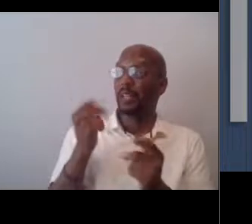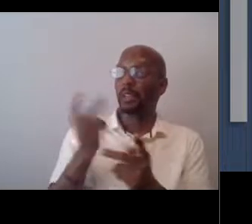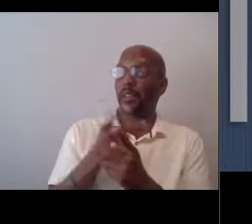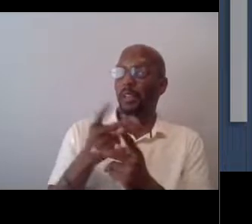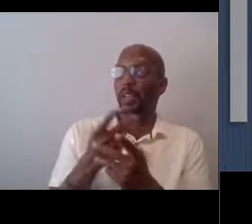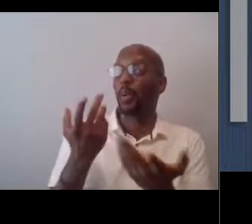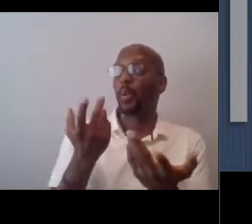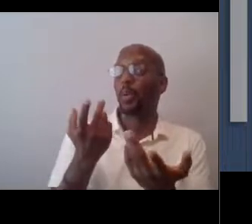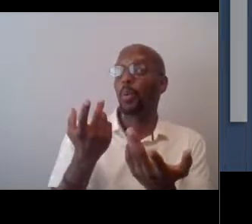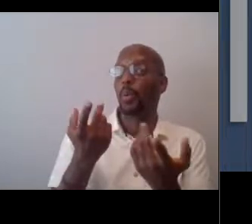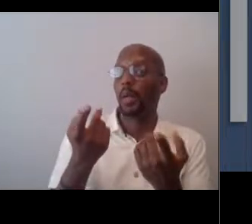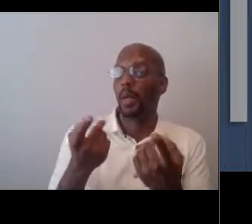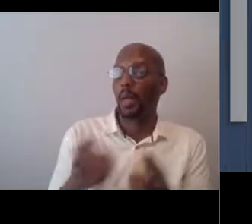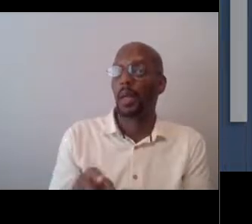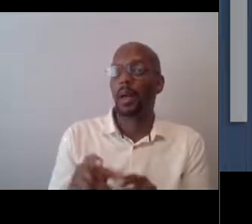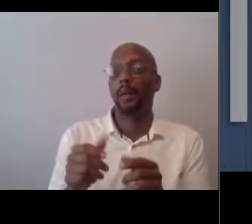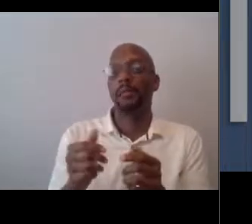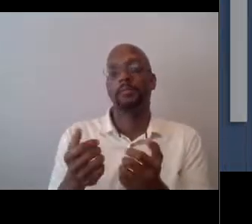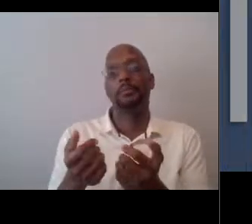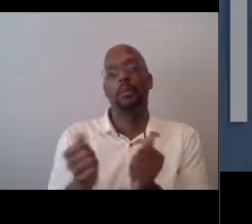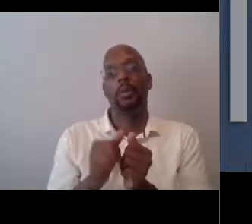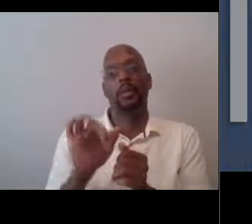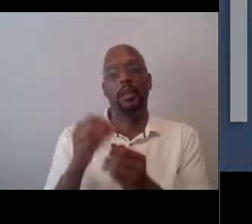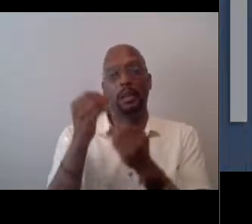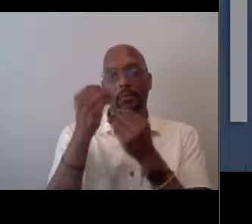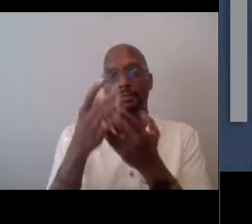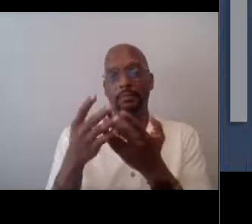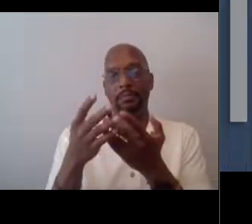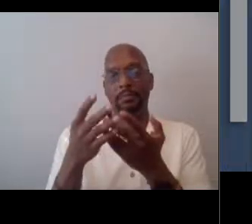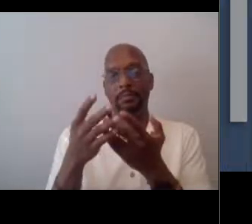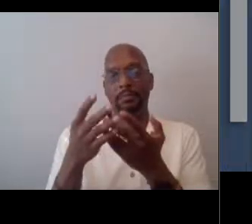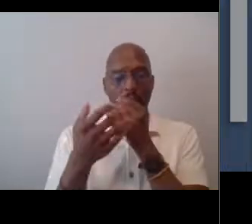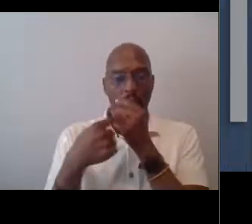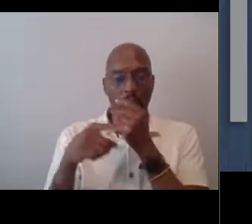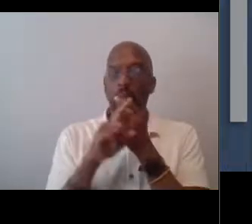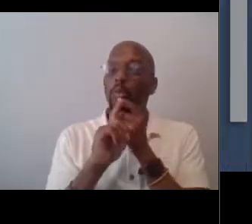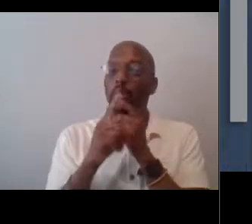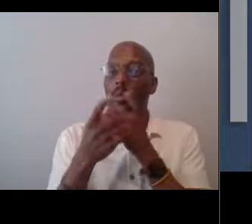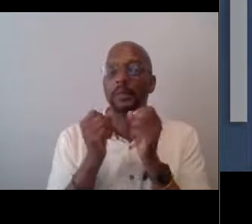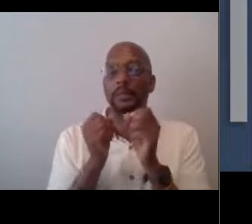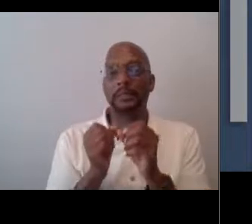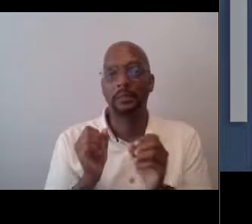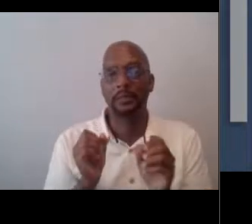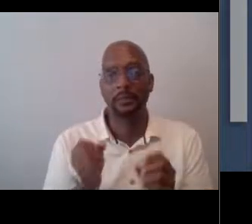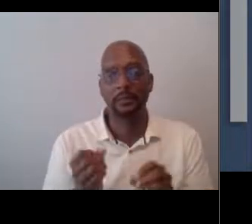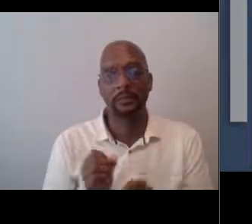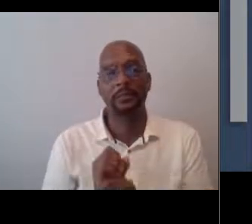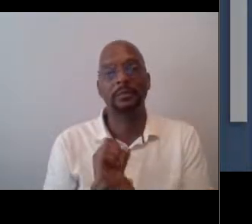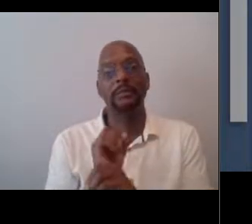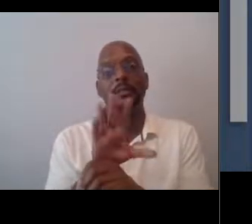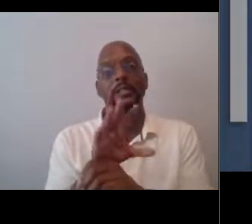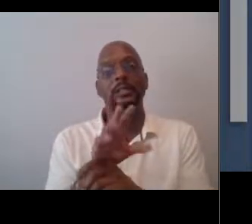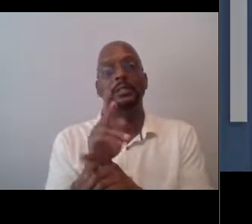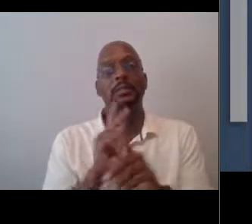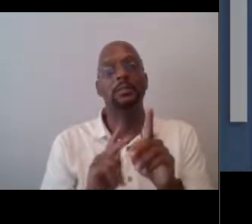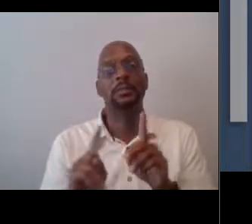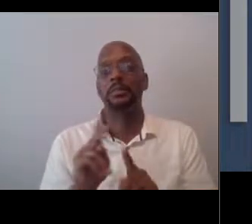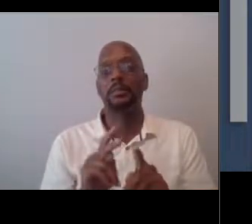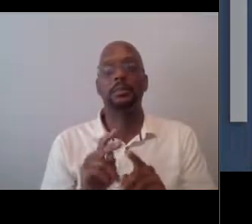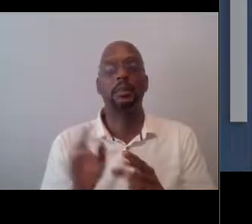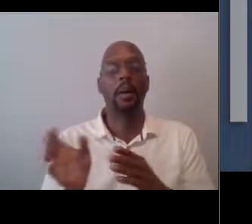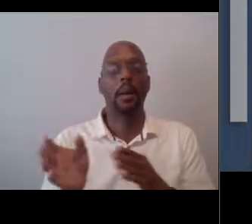those transportation specific indicators is because we really want to be able to influence through, policy or transportation